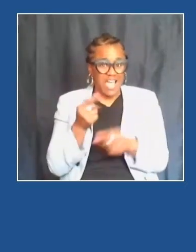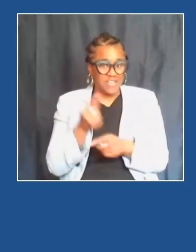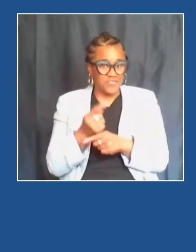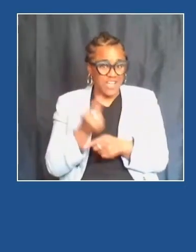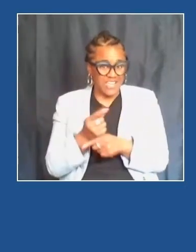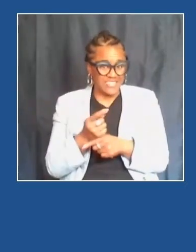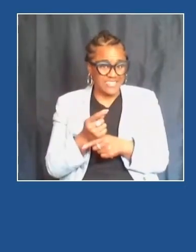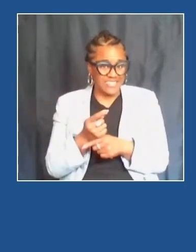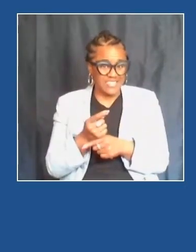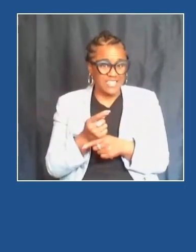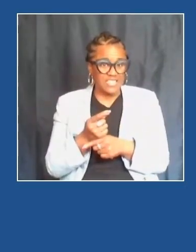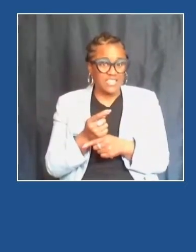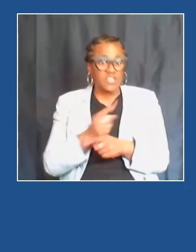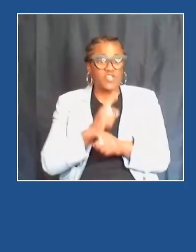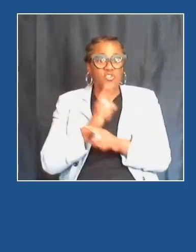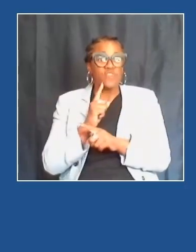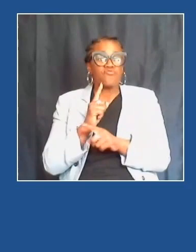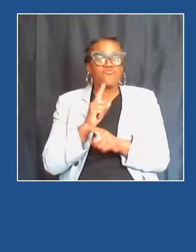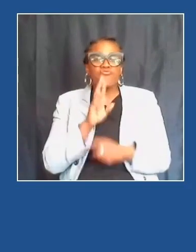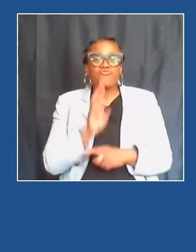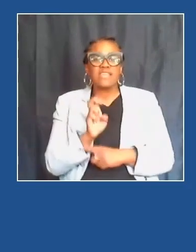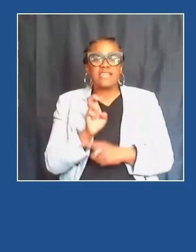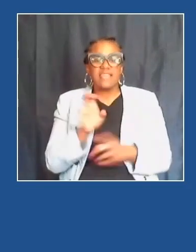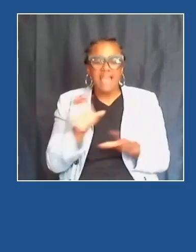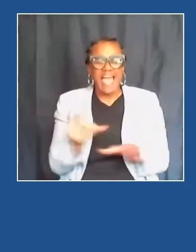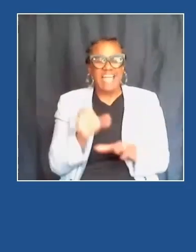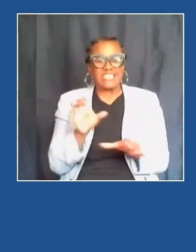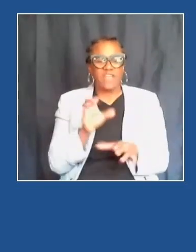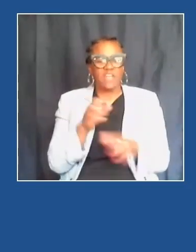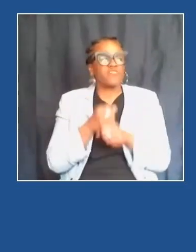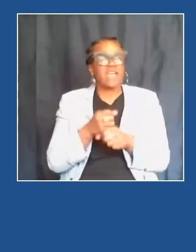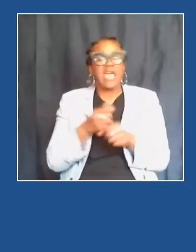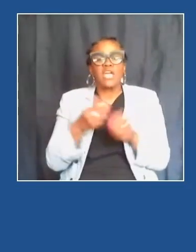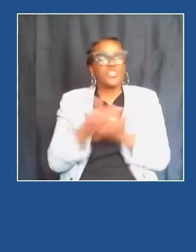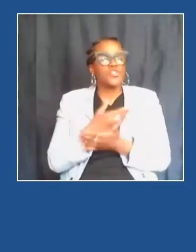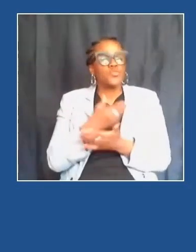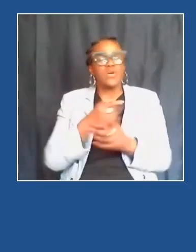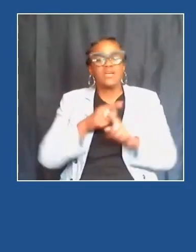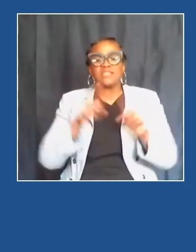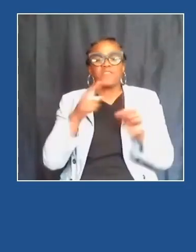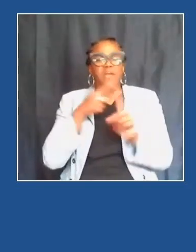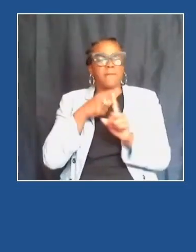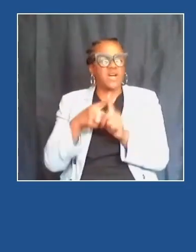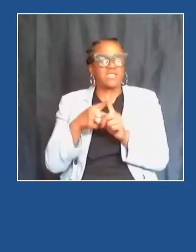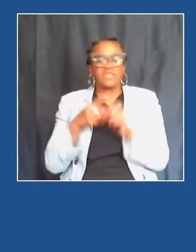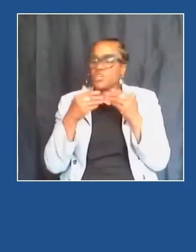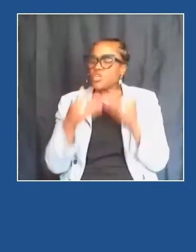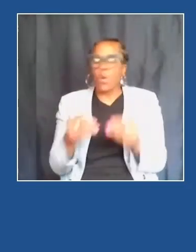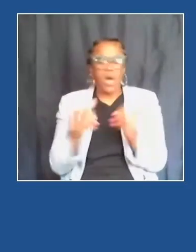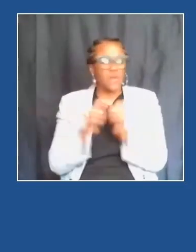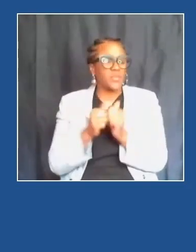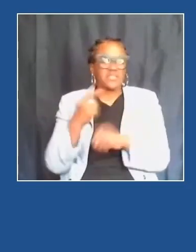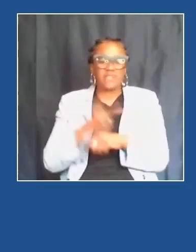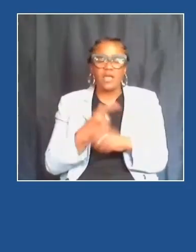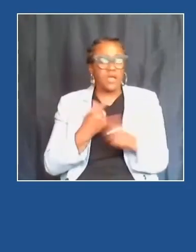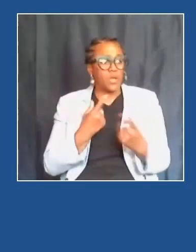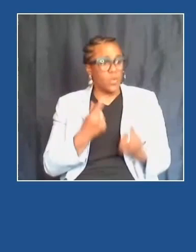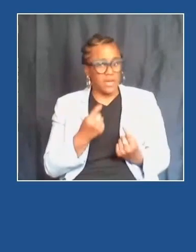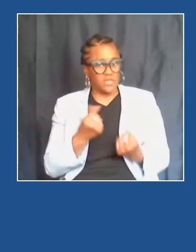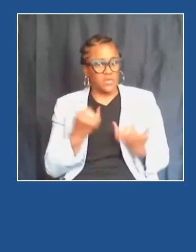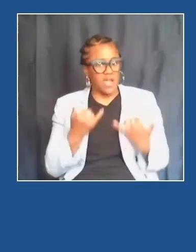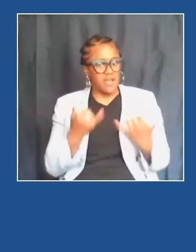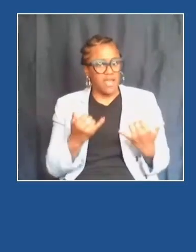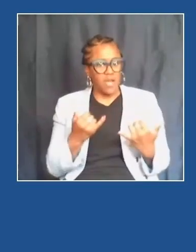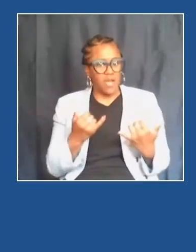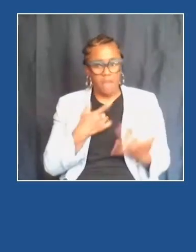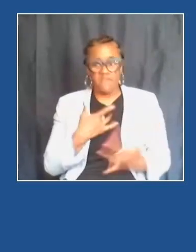Then reactivate, create some new, different, positive, go on with the day. What am I doing right now besides